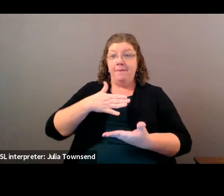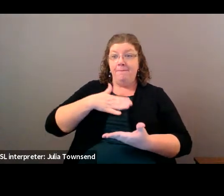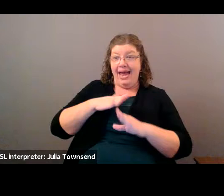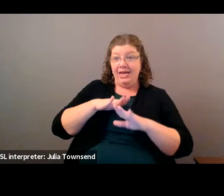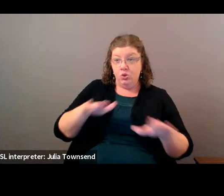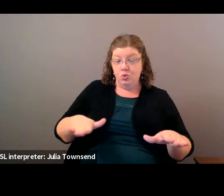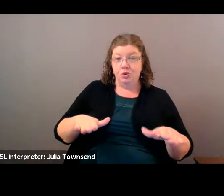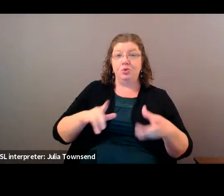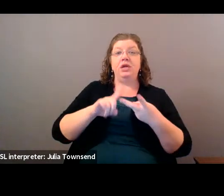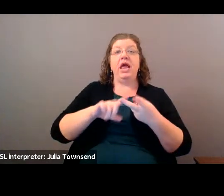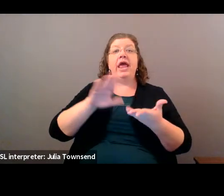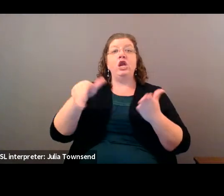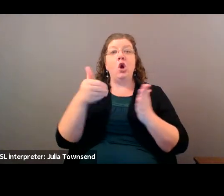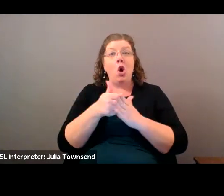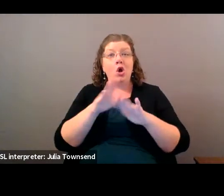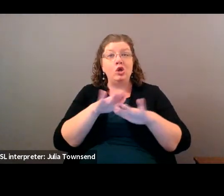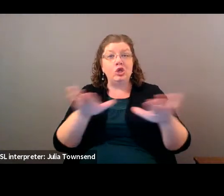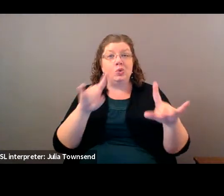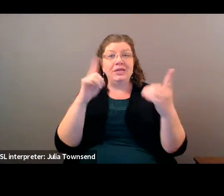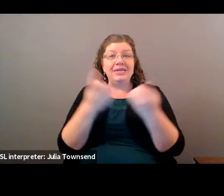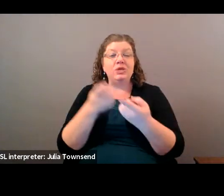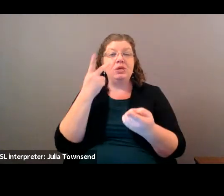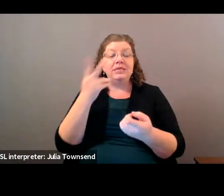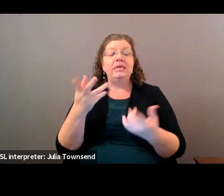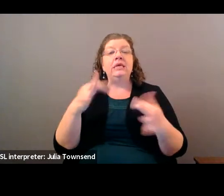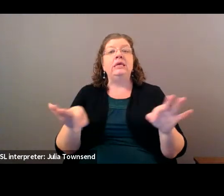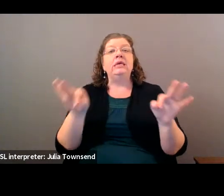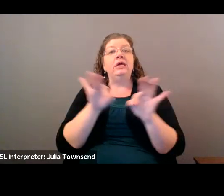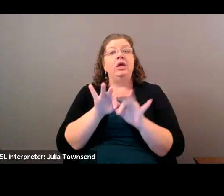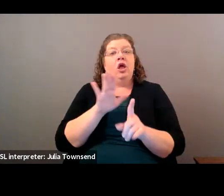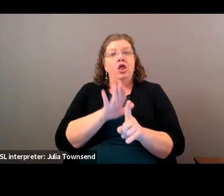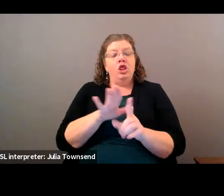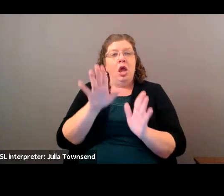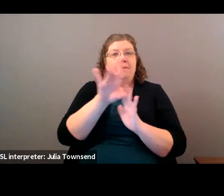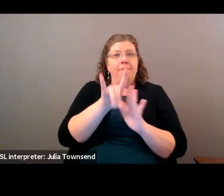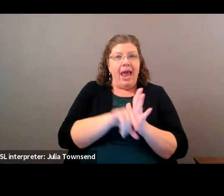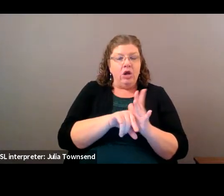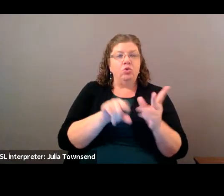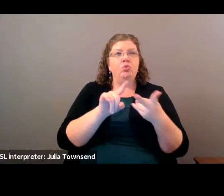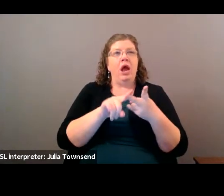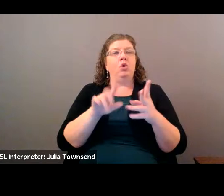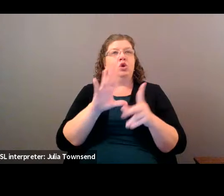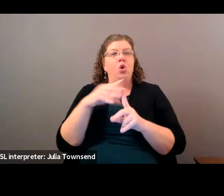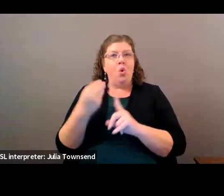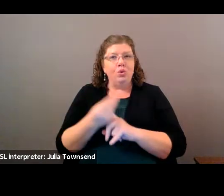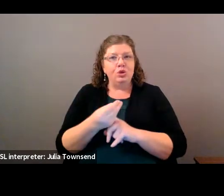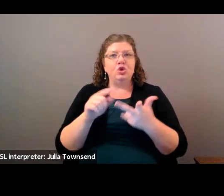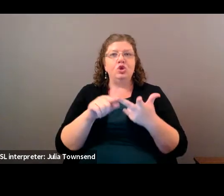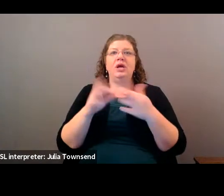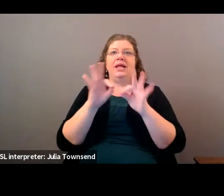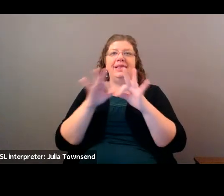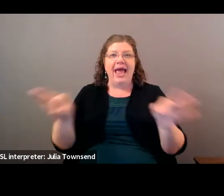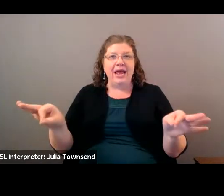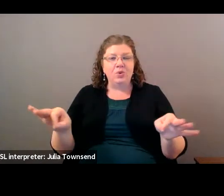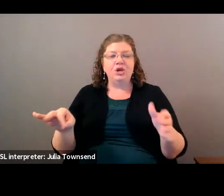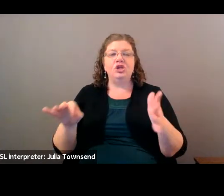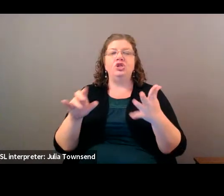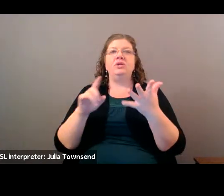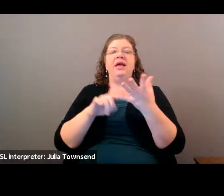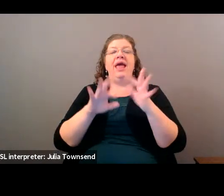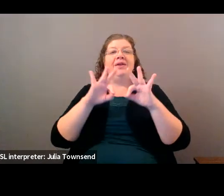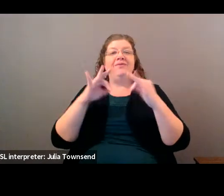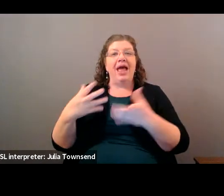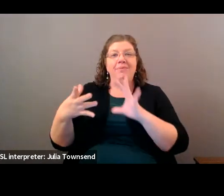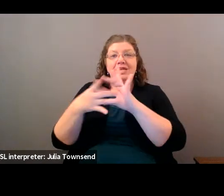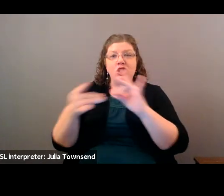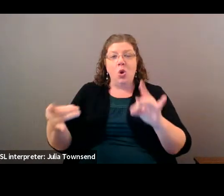all children in our district to see the value of their background, culture, language, and family story, and feel empowered to use their